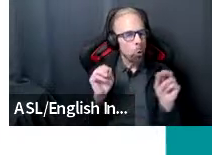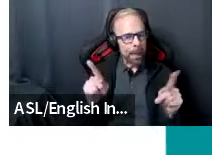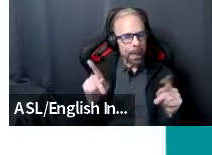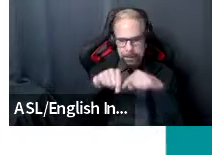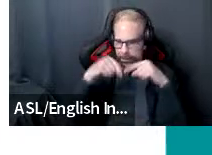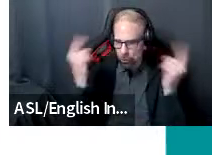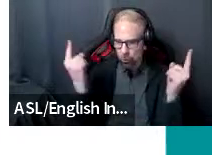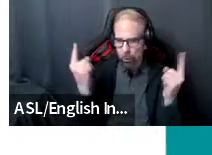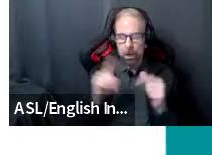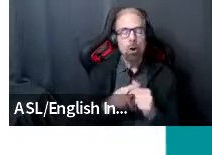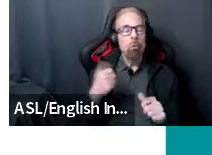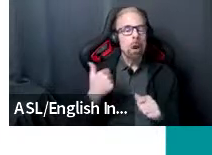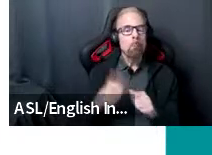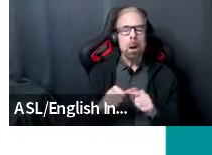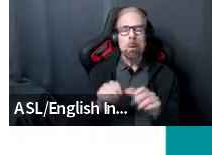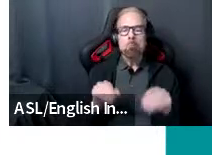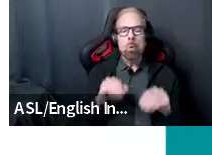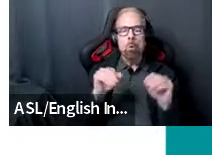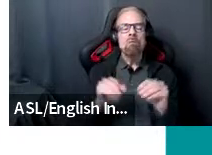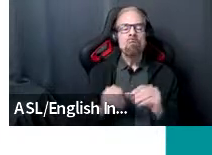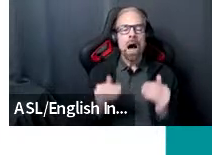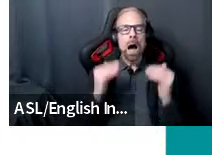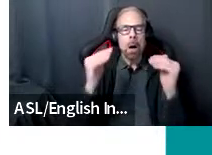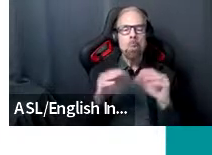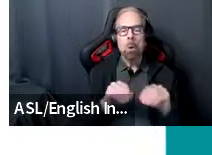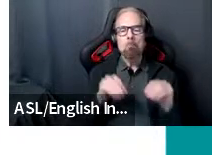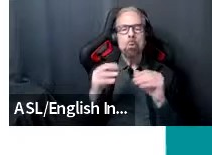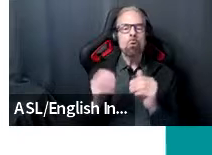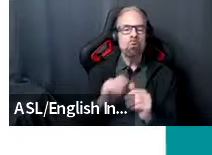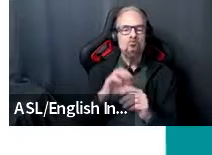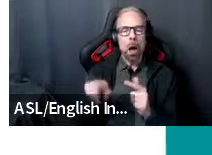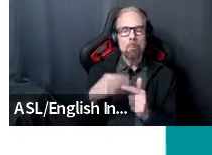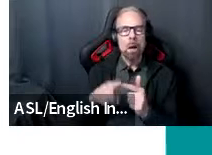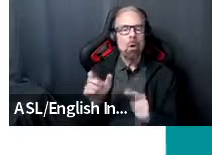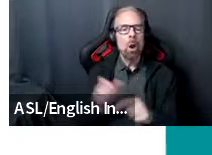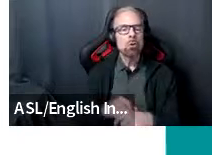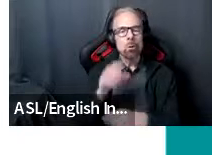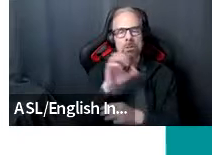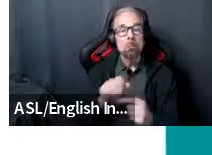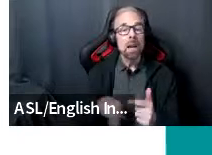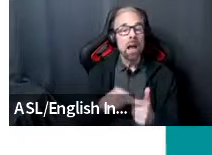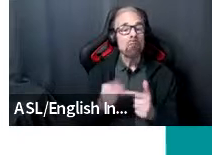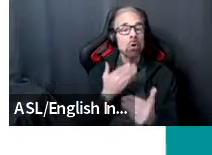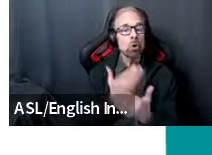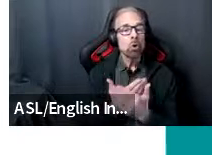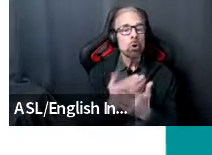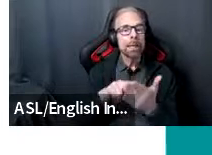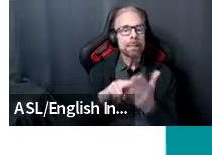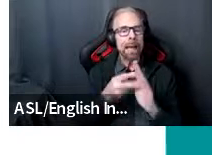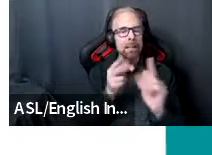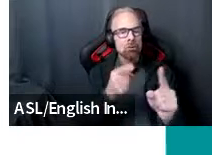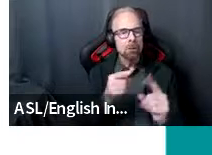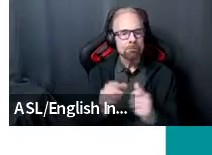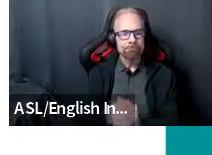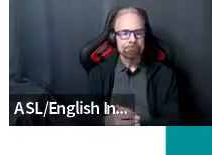Remember to move up, and remember to assume and have good intentions.